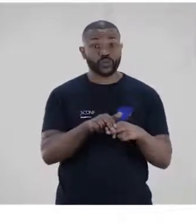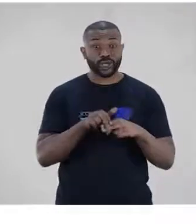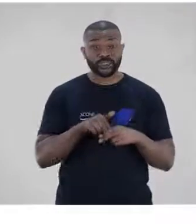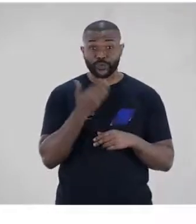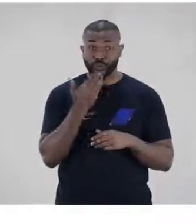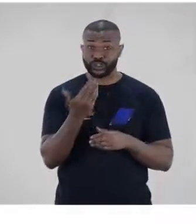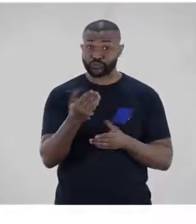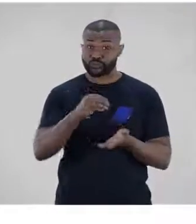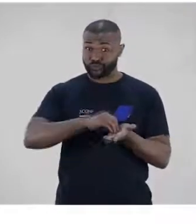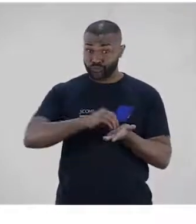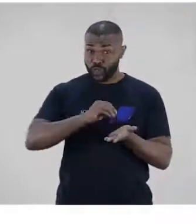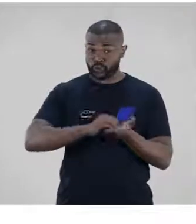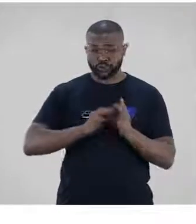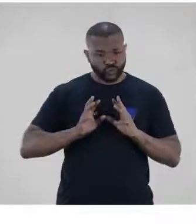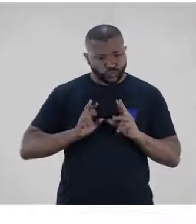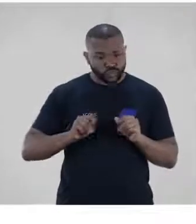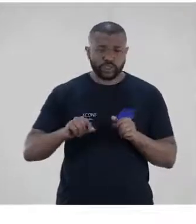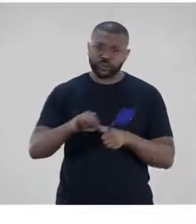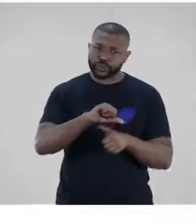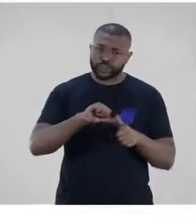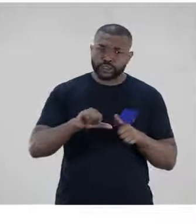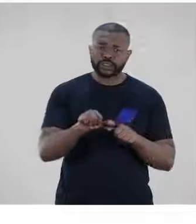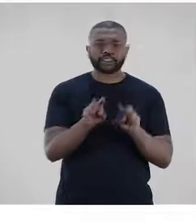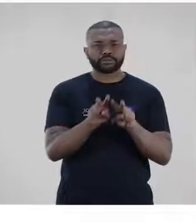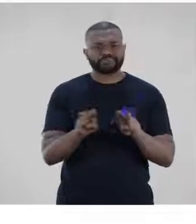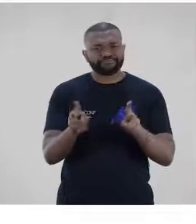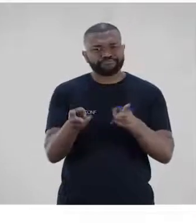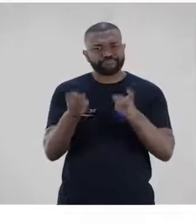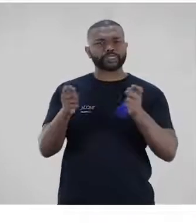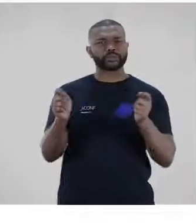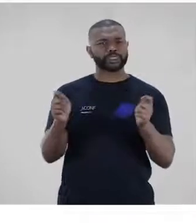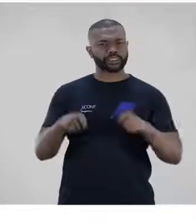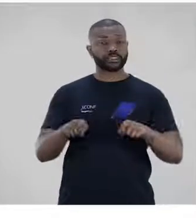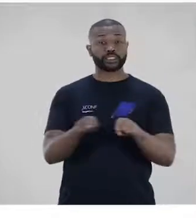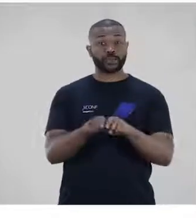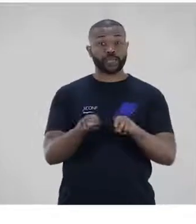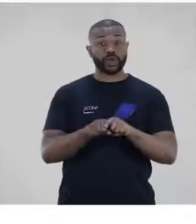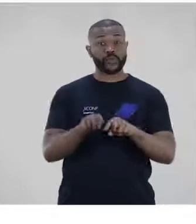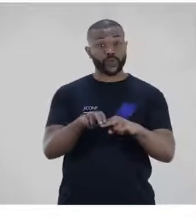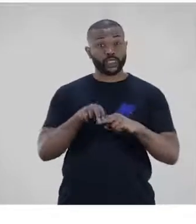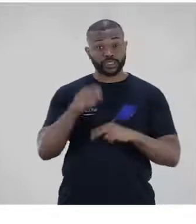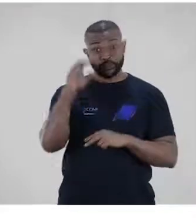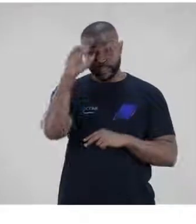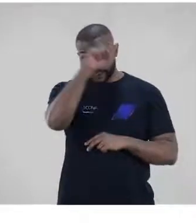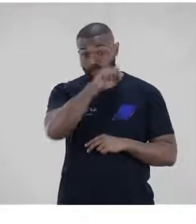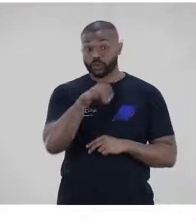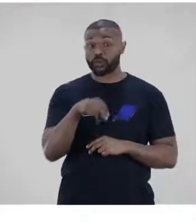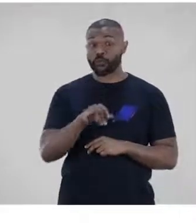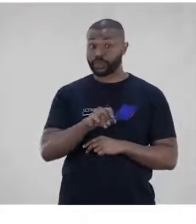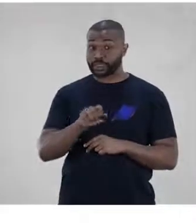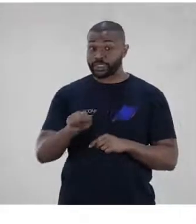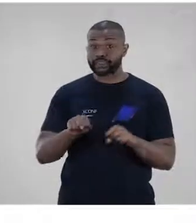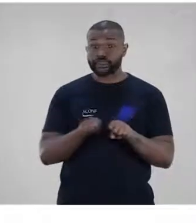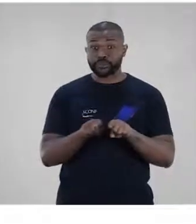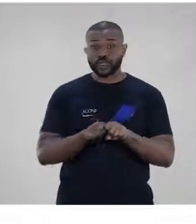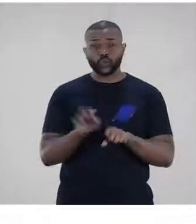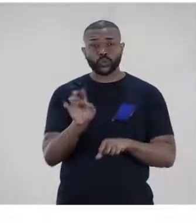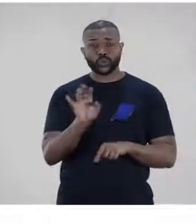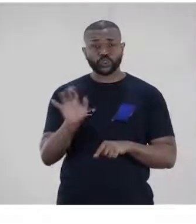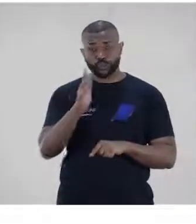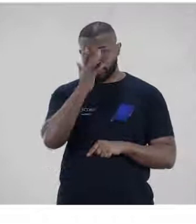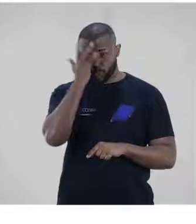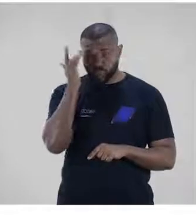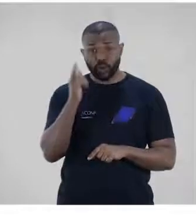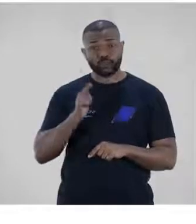life. So then they can build some machine learning, classification algorithms to put you in different cohorts. And if you happen to be in